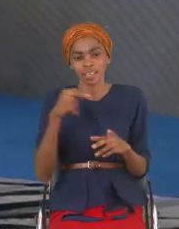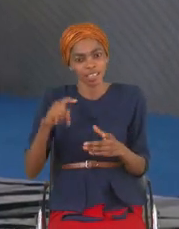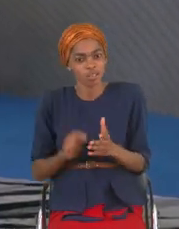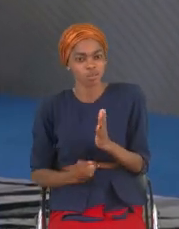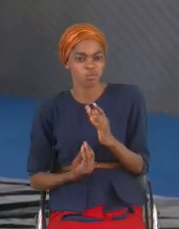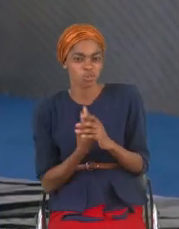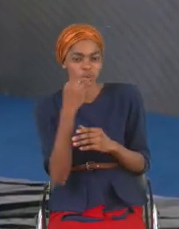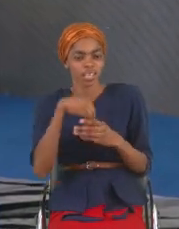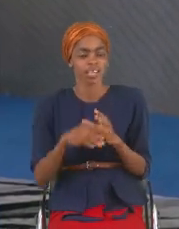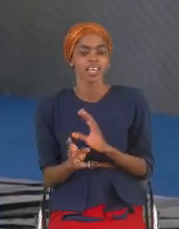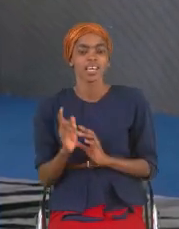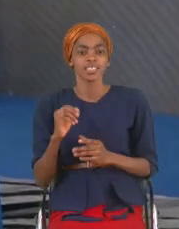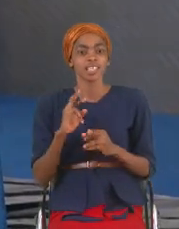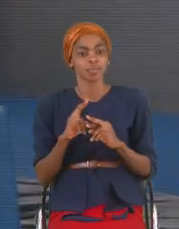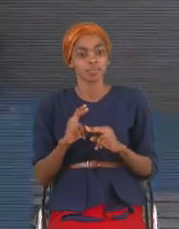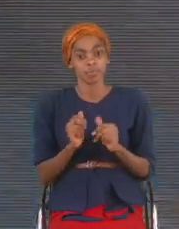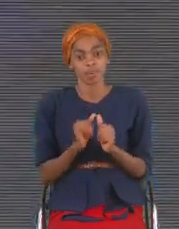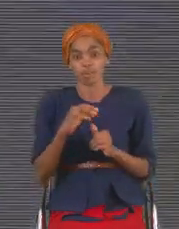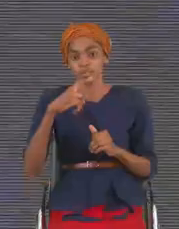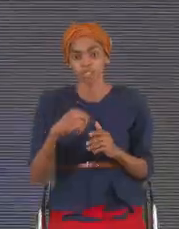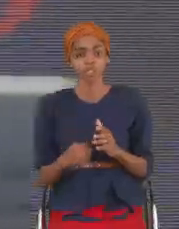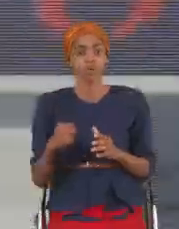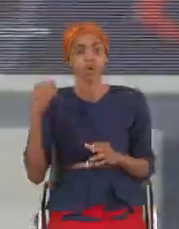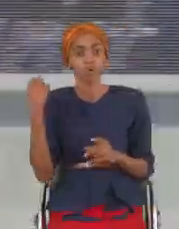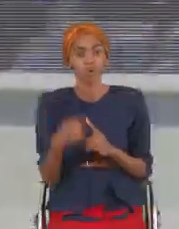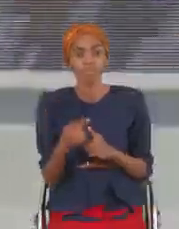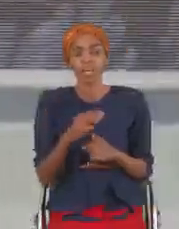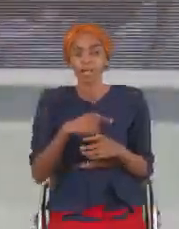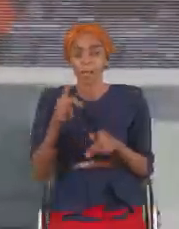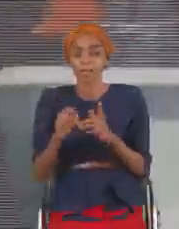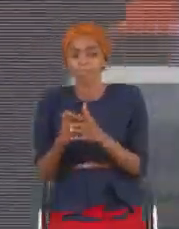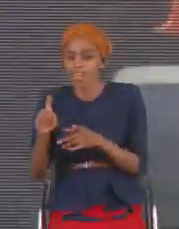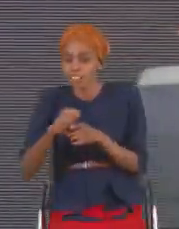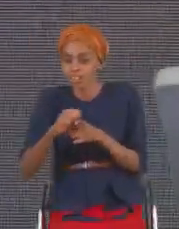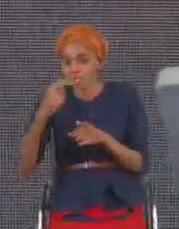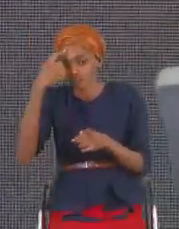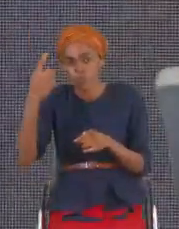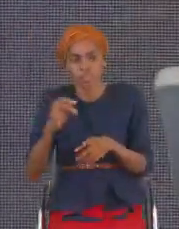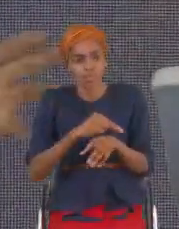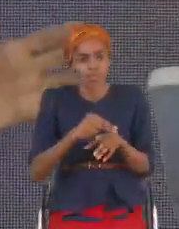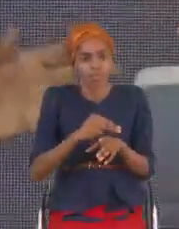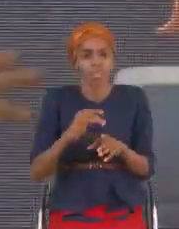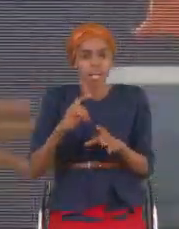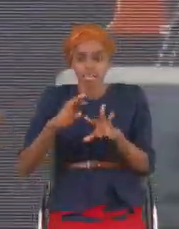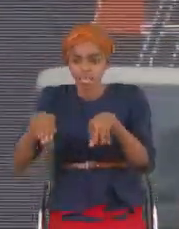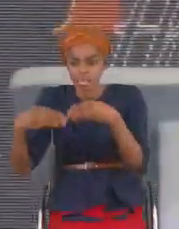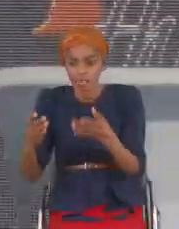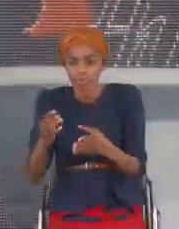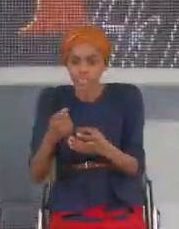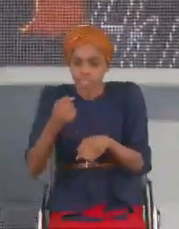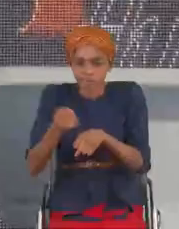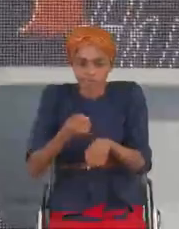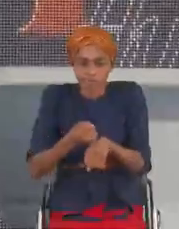he gives us what we are going to tell them. And those who are training for the ministry, and we give them the bones,